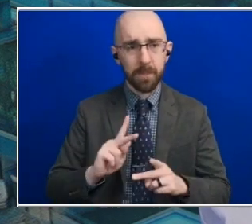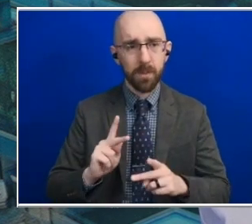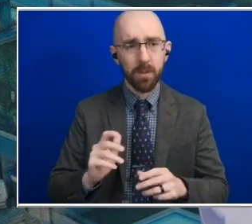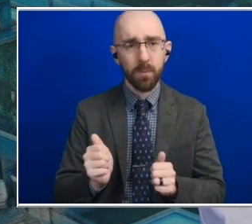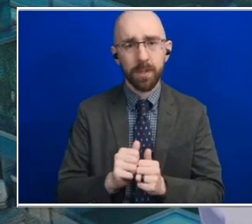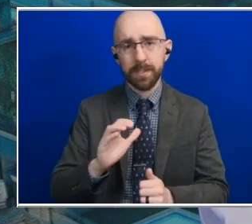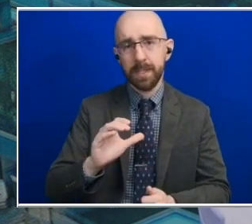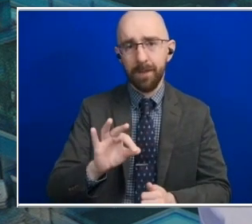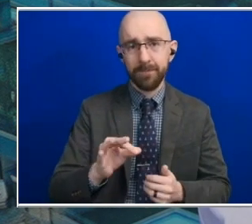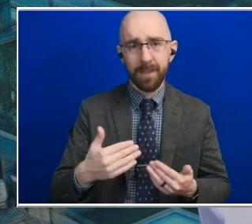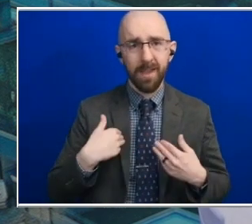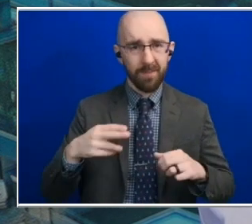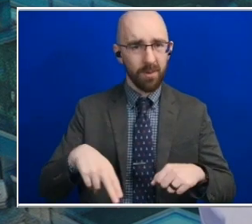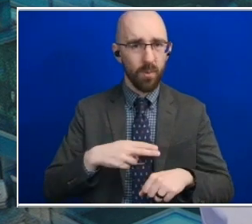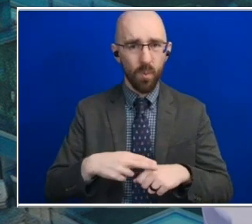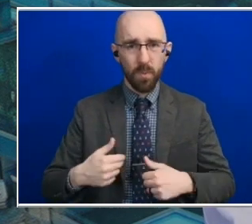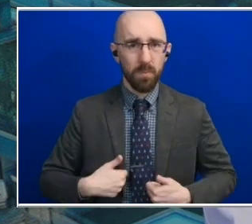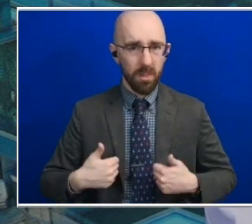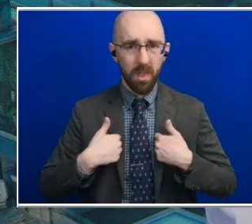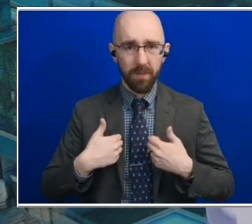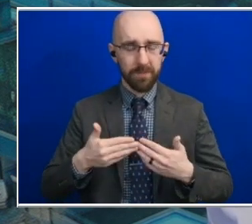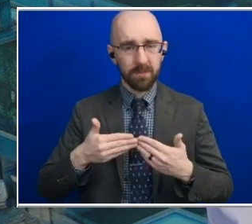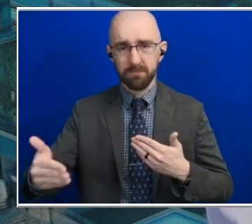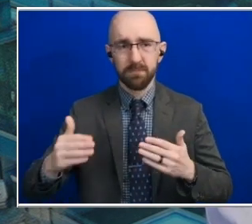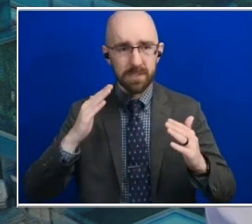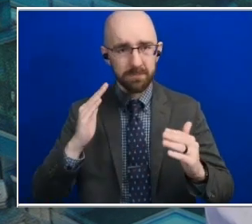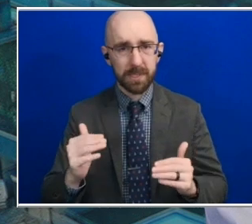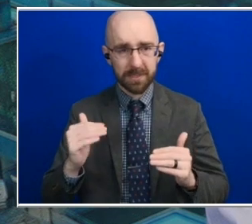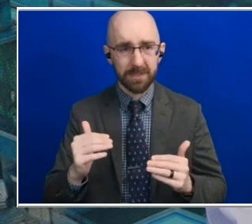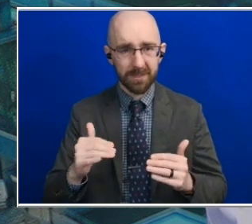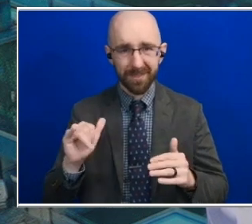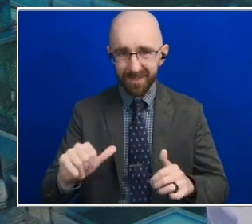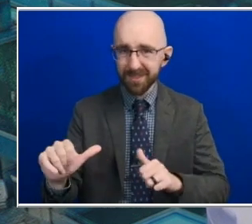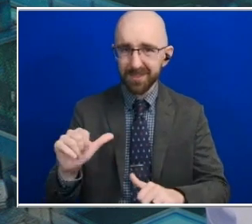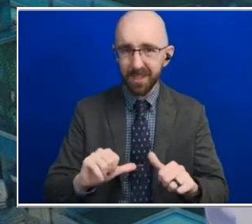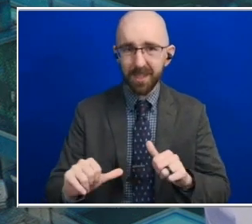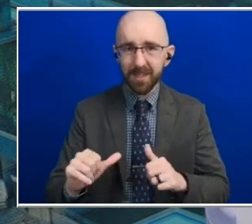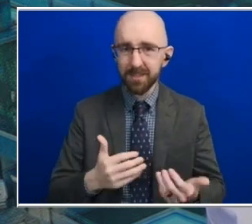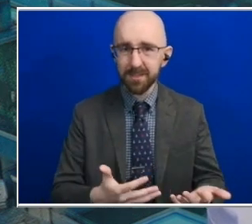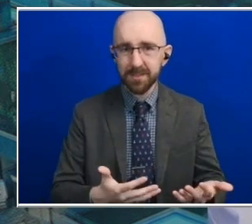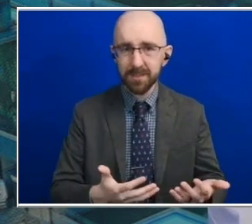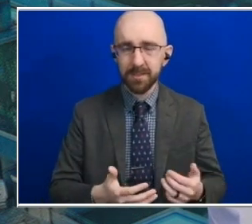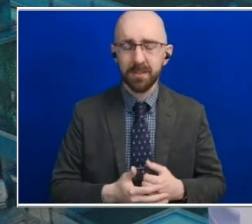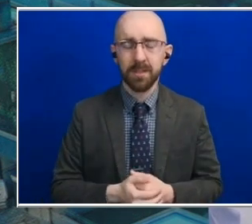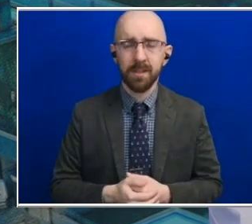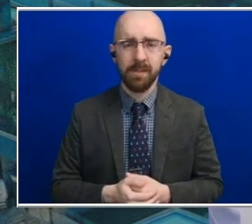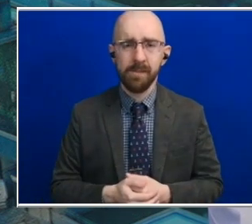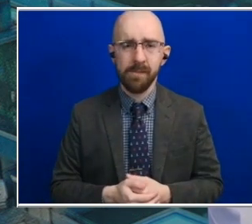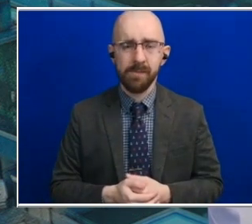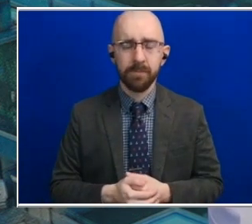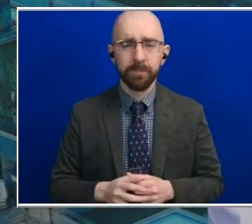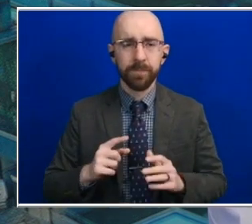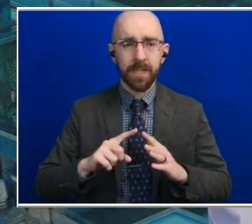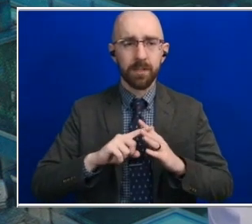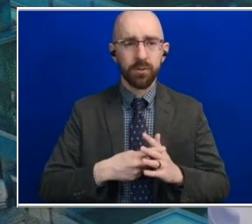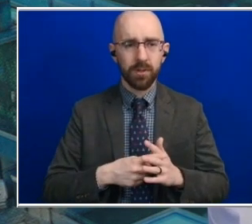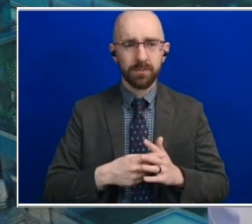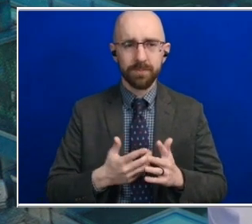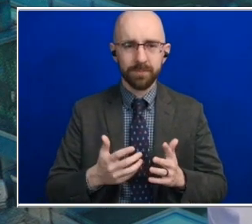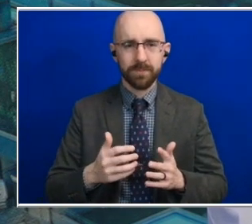life expectancy. That's science. When I started, if you had acute